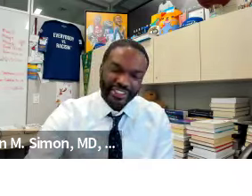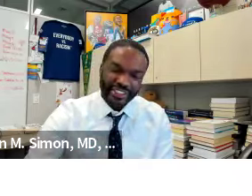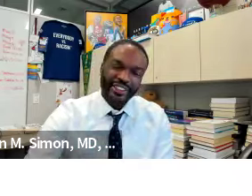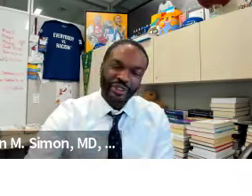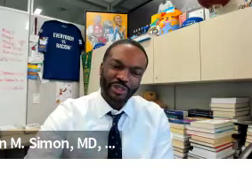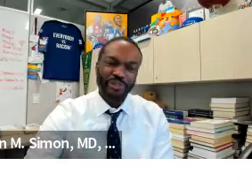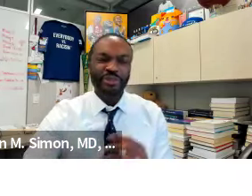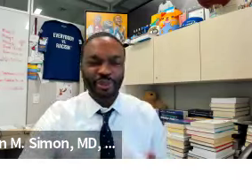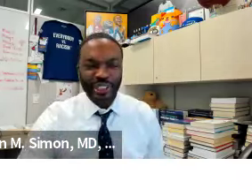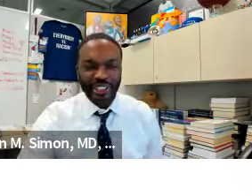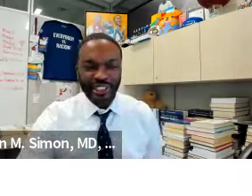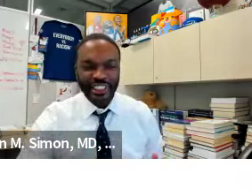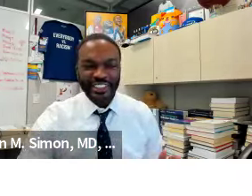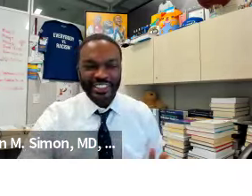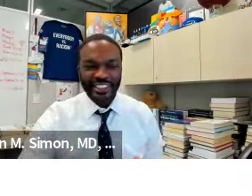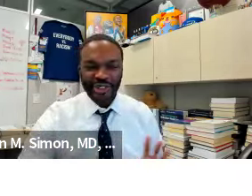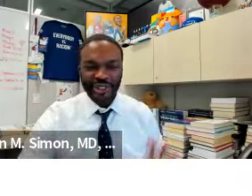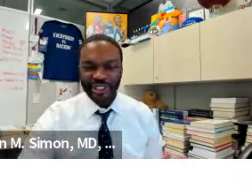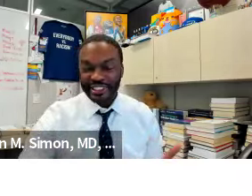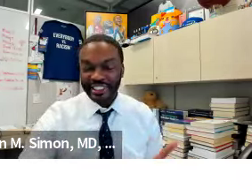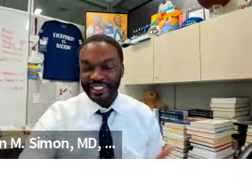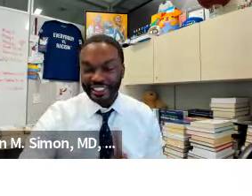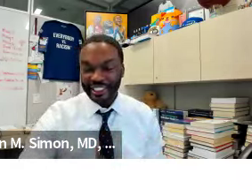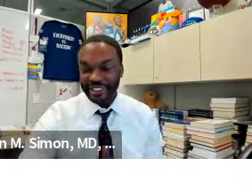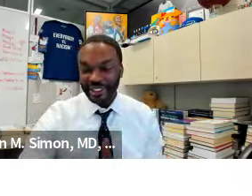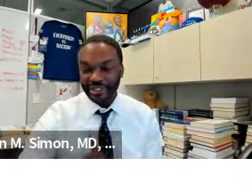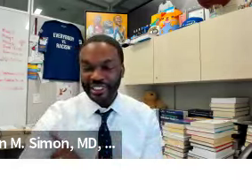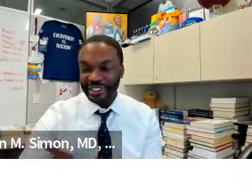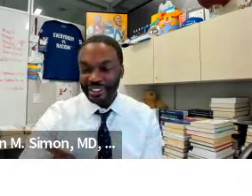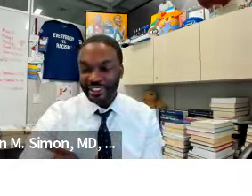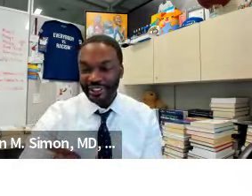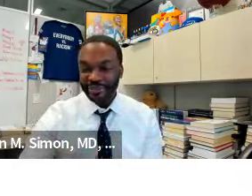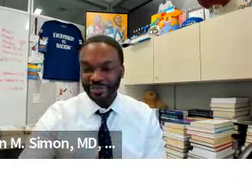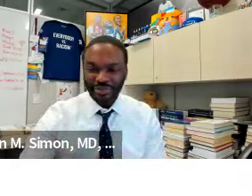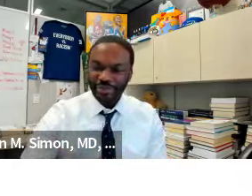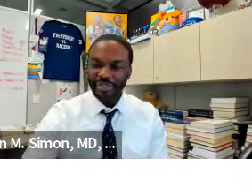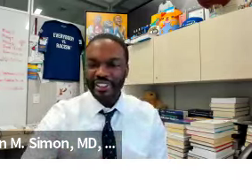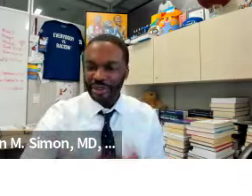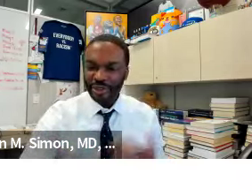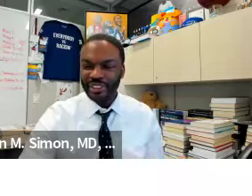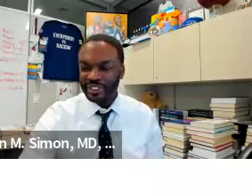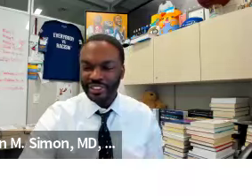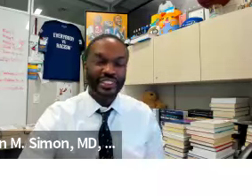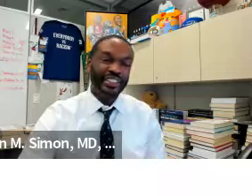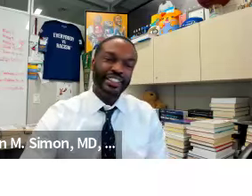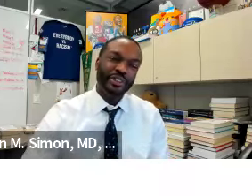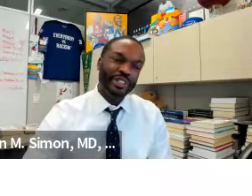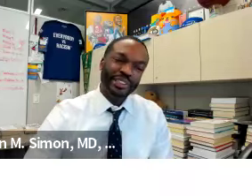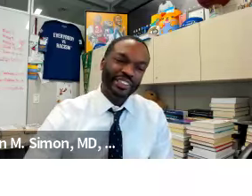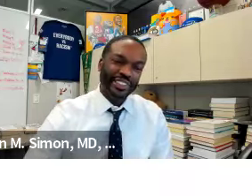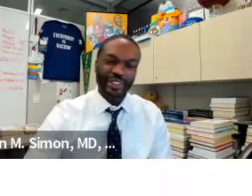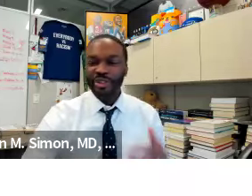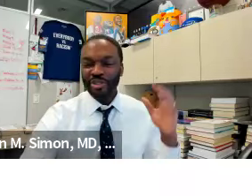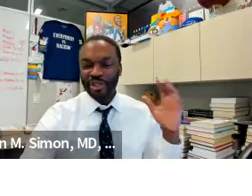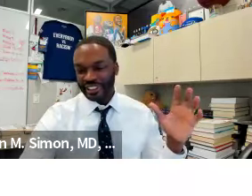okay, we know the antecedent. The trigger is getting Kevin off of the video game. So what are you going to do? We're